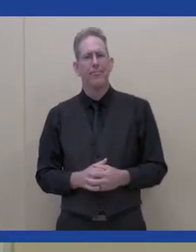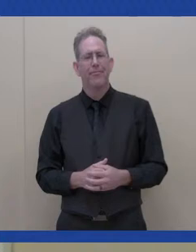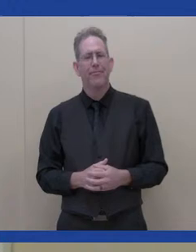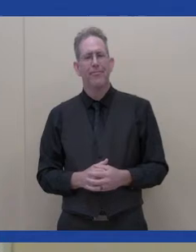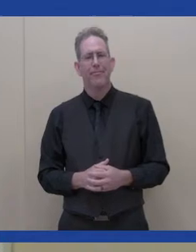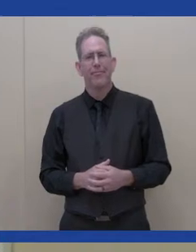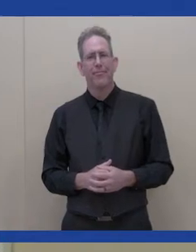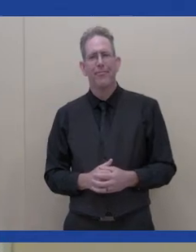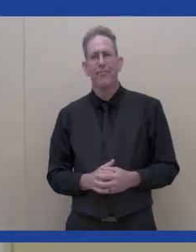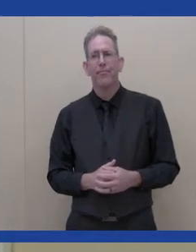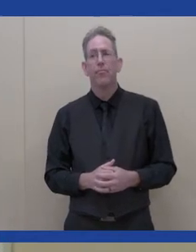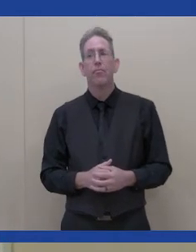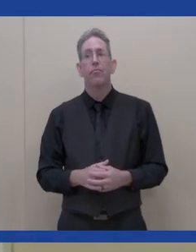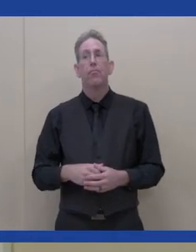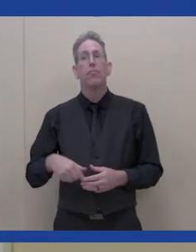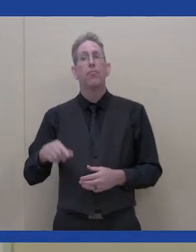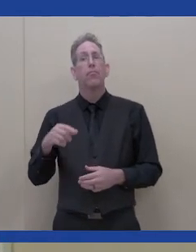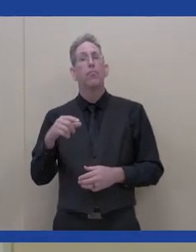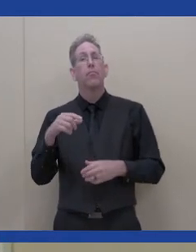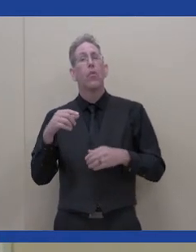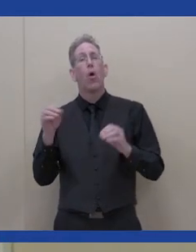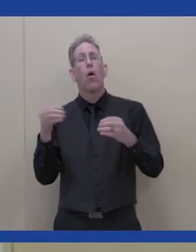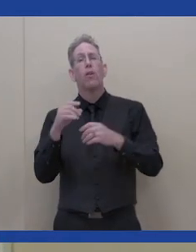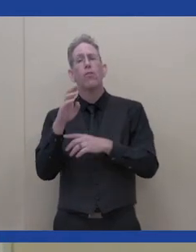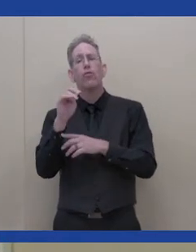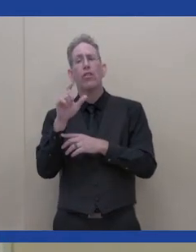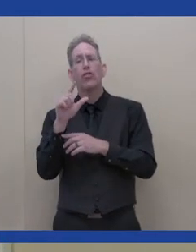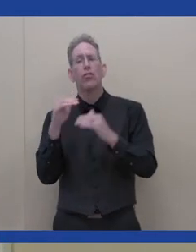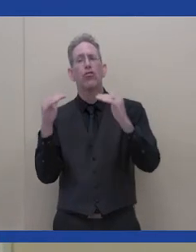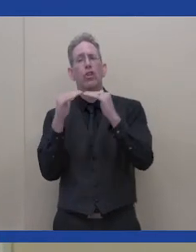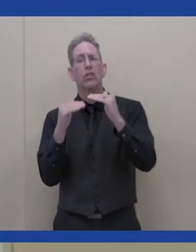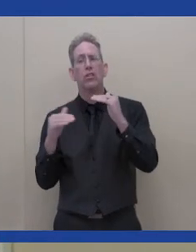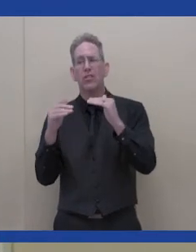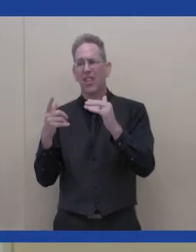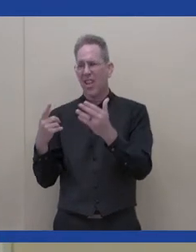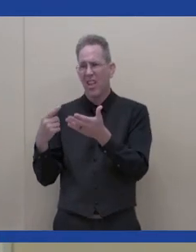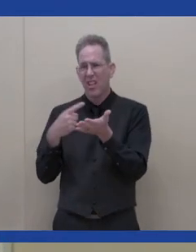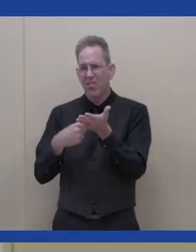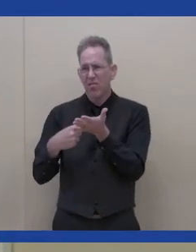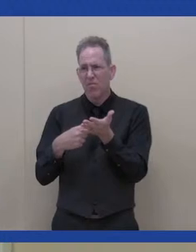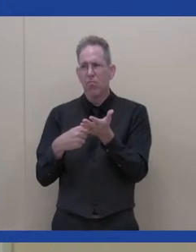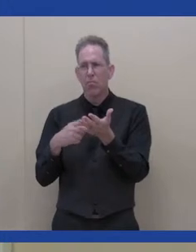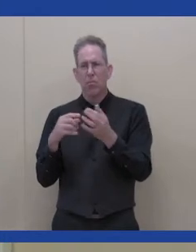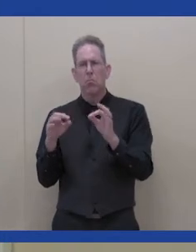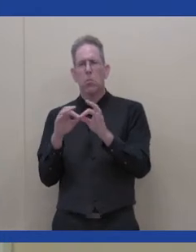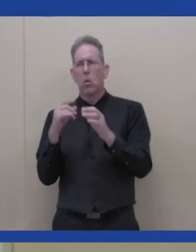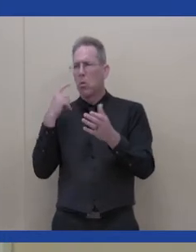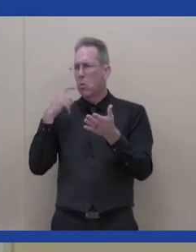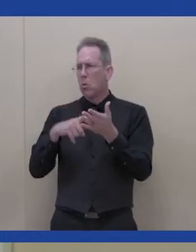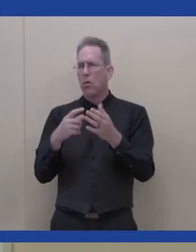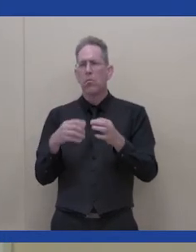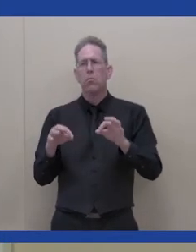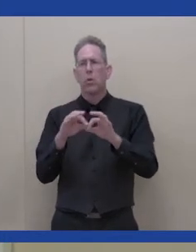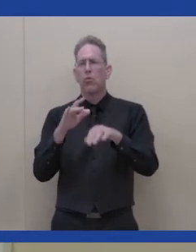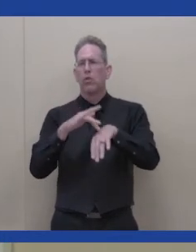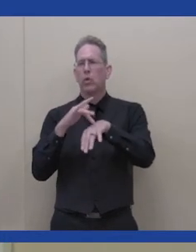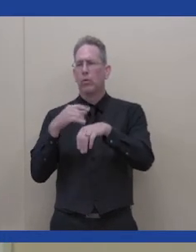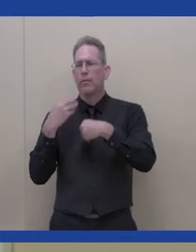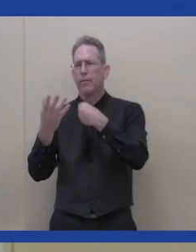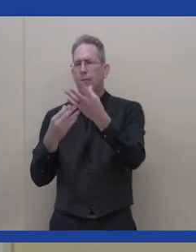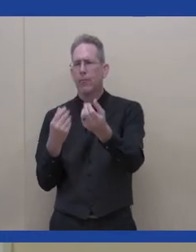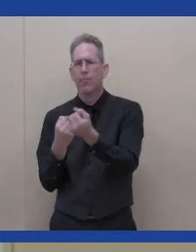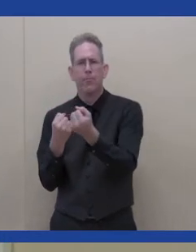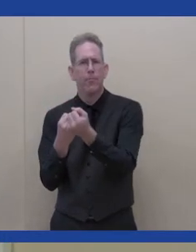The Office of Racial Equity, Inclusion, and Belonging will be a critical resource in the work ahead, It also does not stand alone.